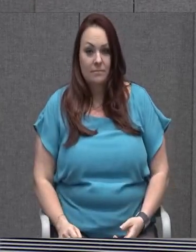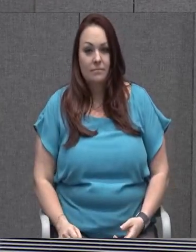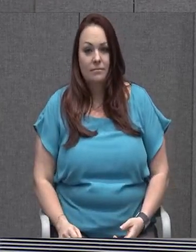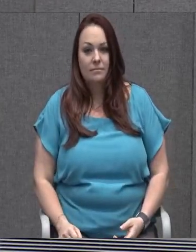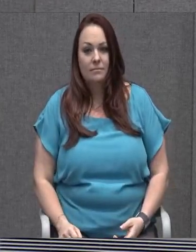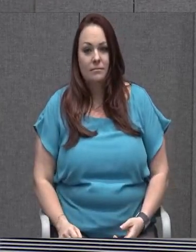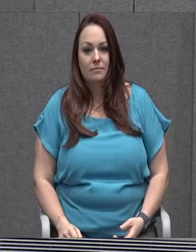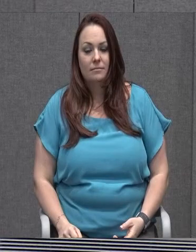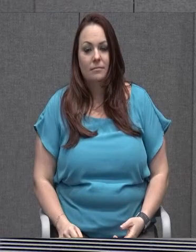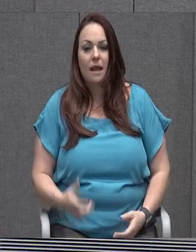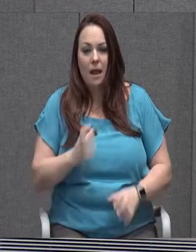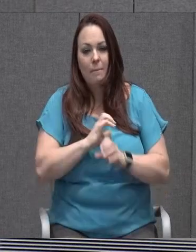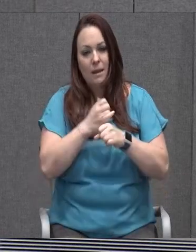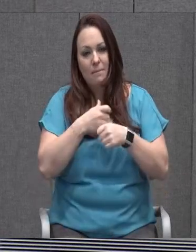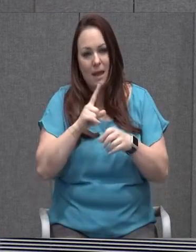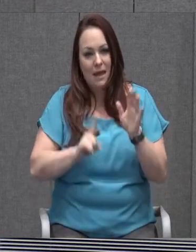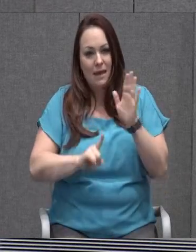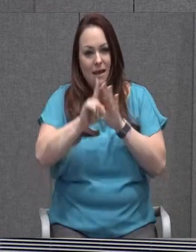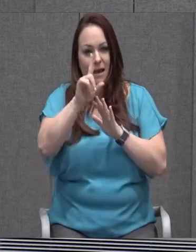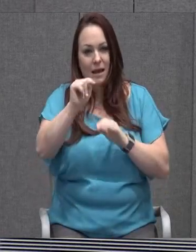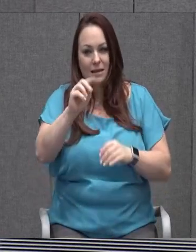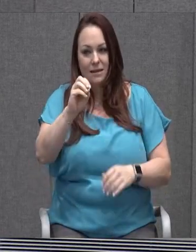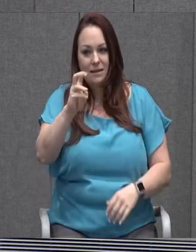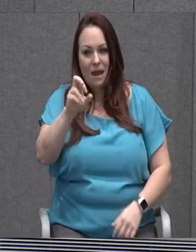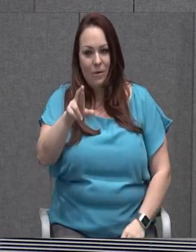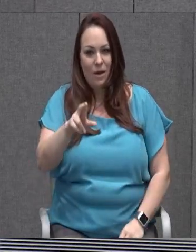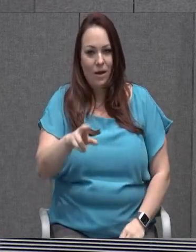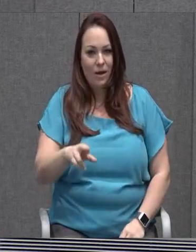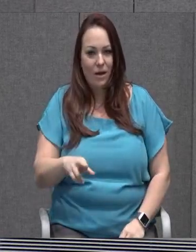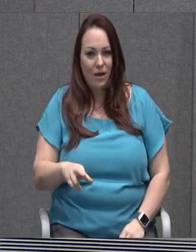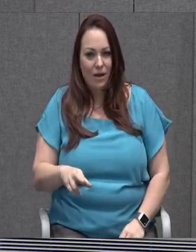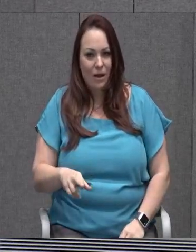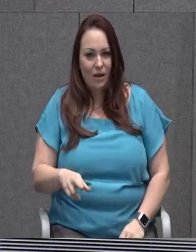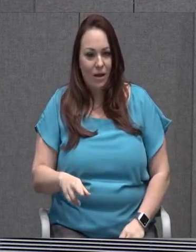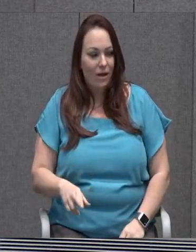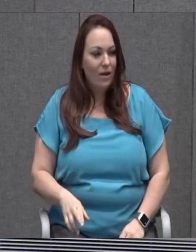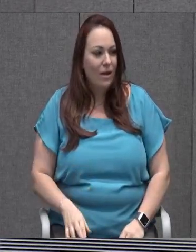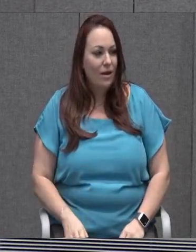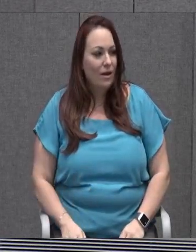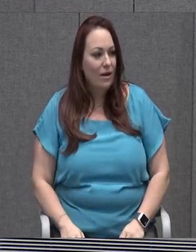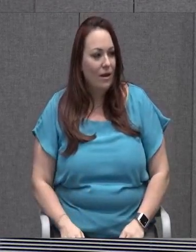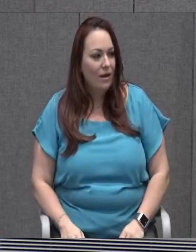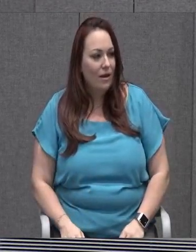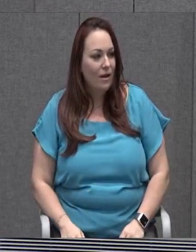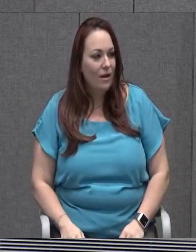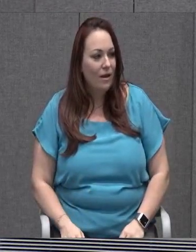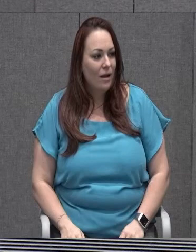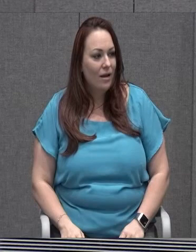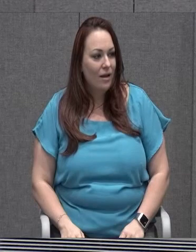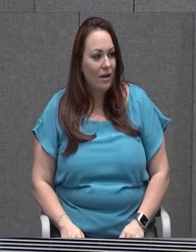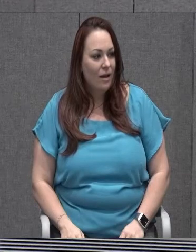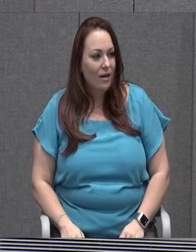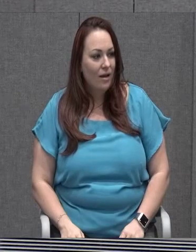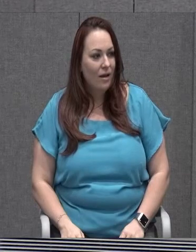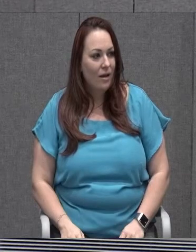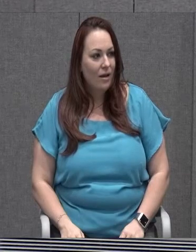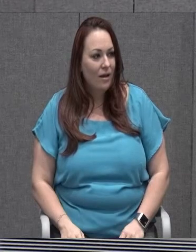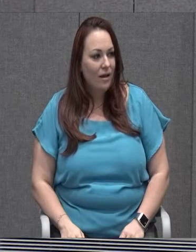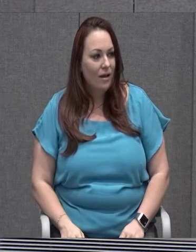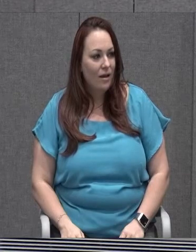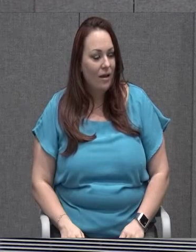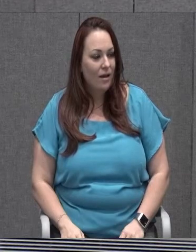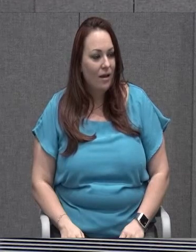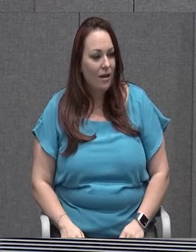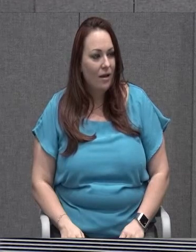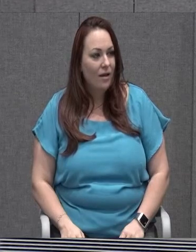Let's make a tower. Huh. How's that? I like this. that I didn't be even okay? think about that. Because now I have How